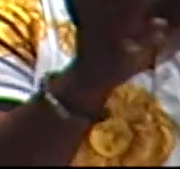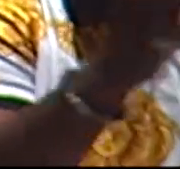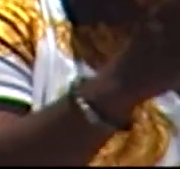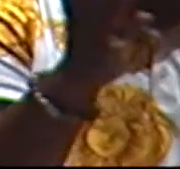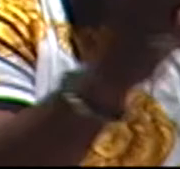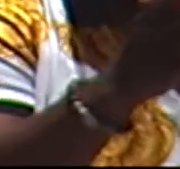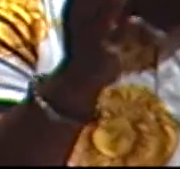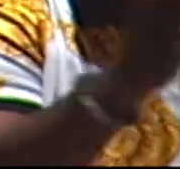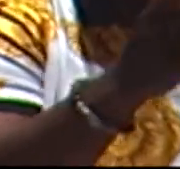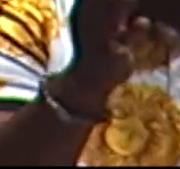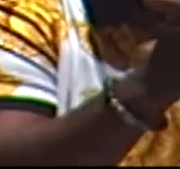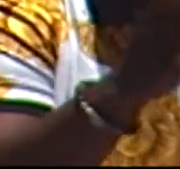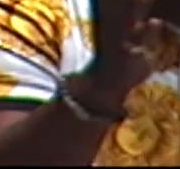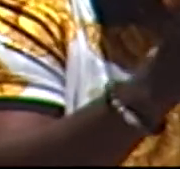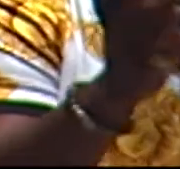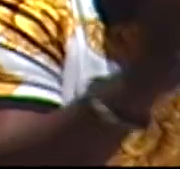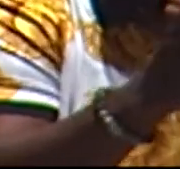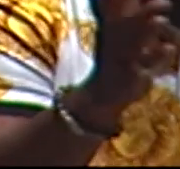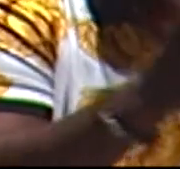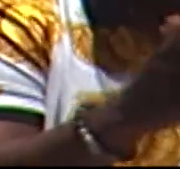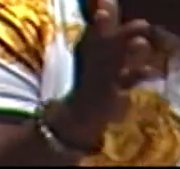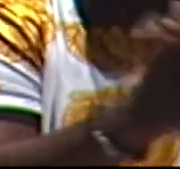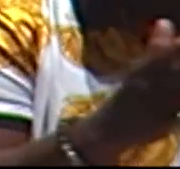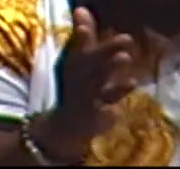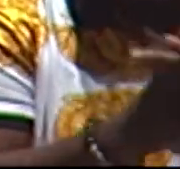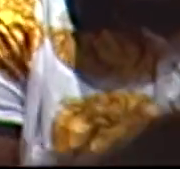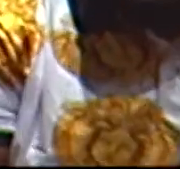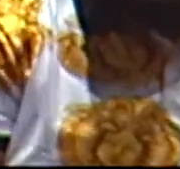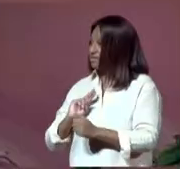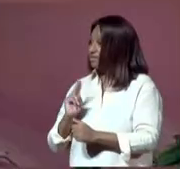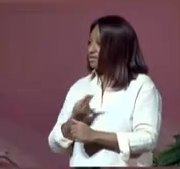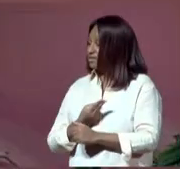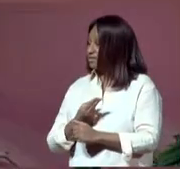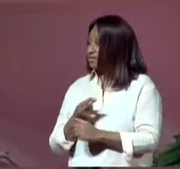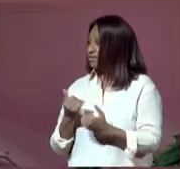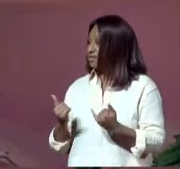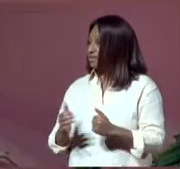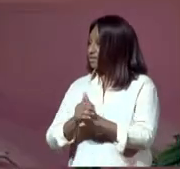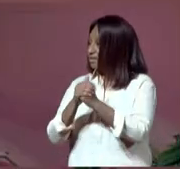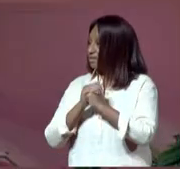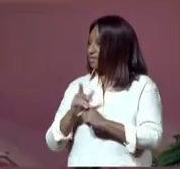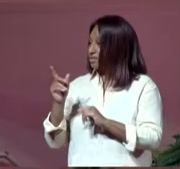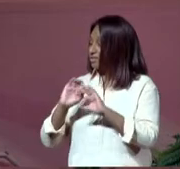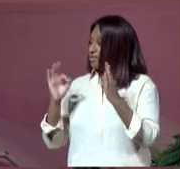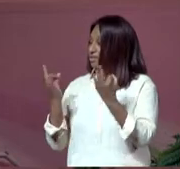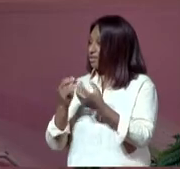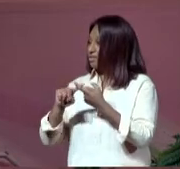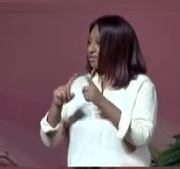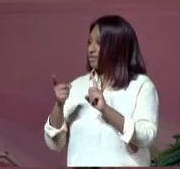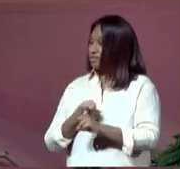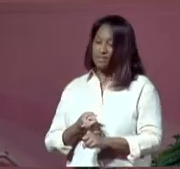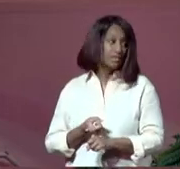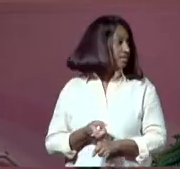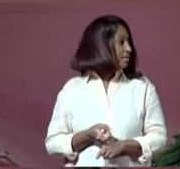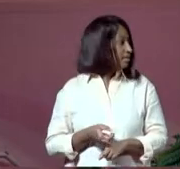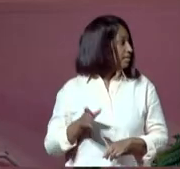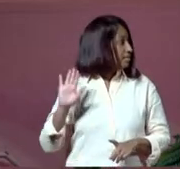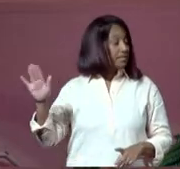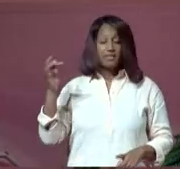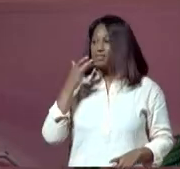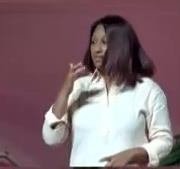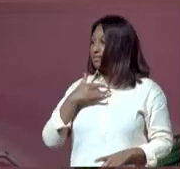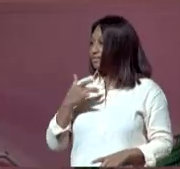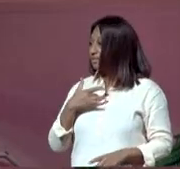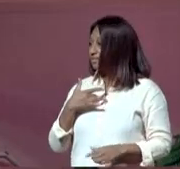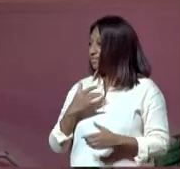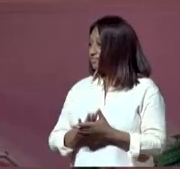we thank you that you have come to share with us today, you and family and friends, because this is your birthday.